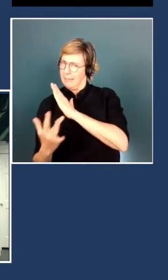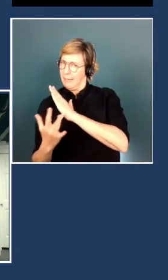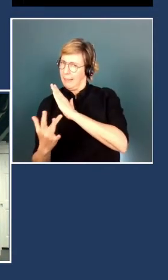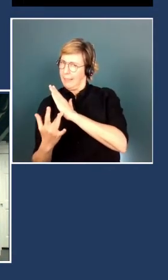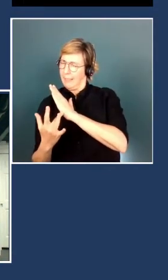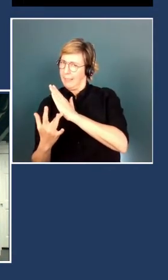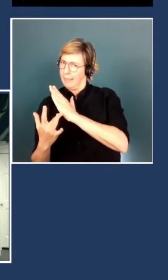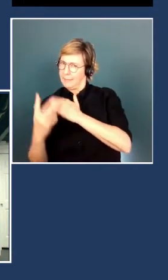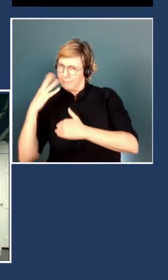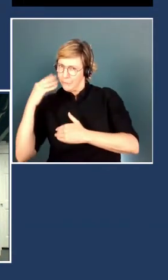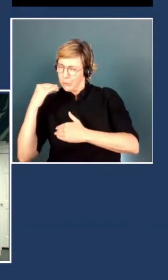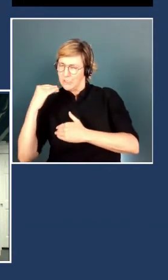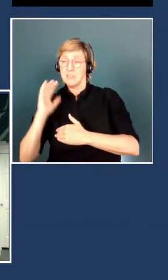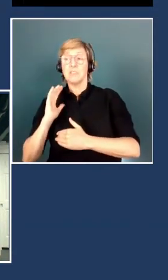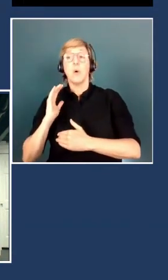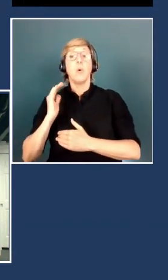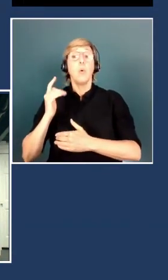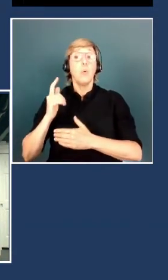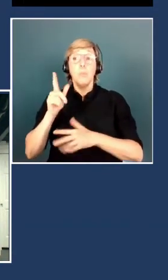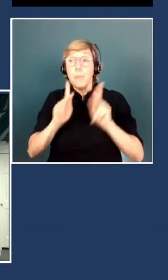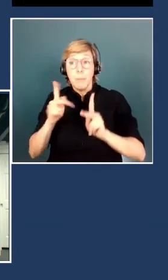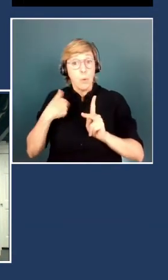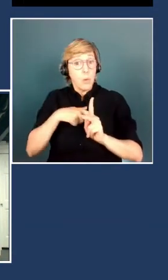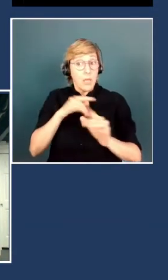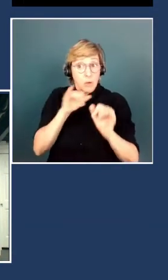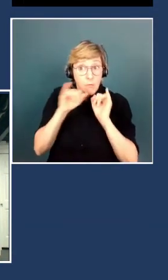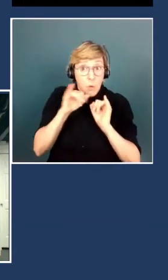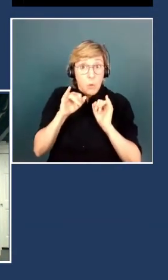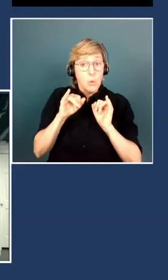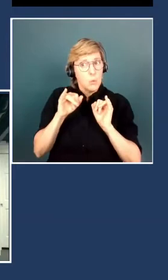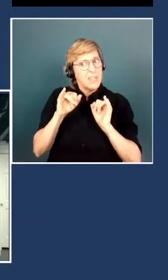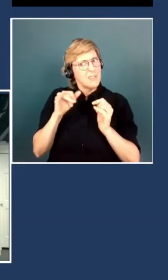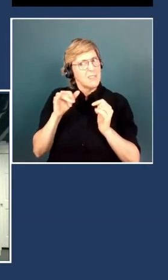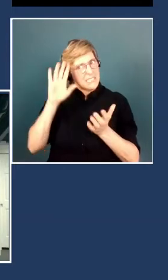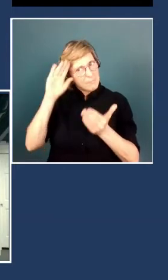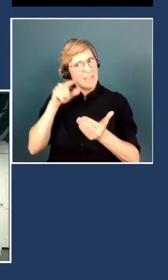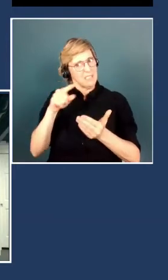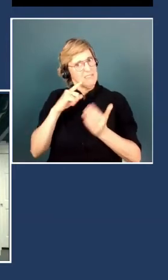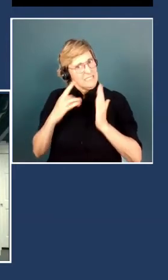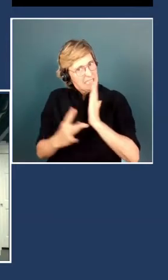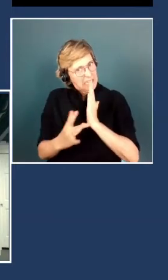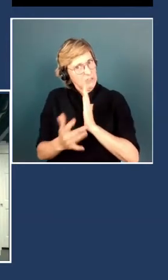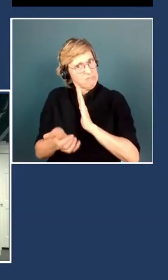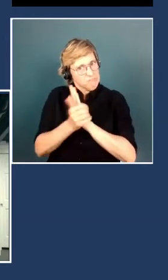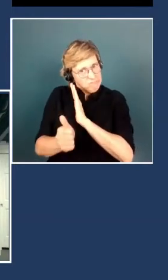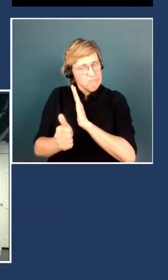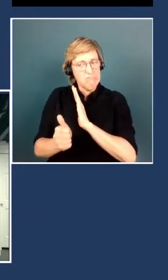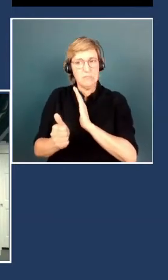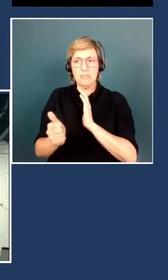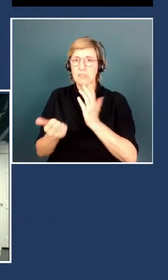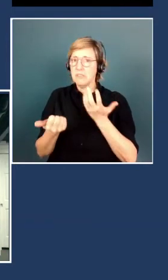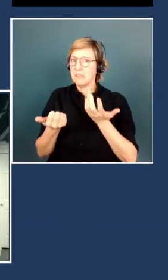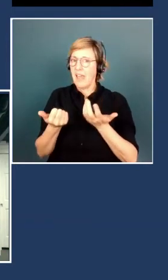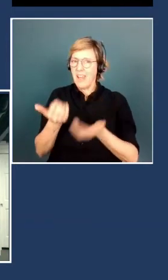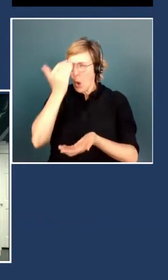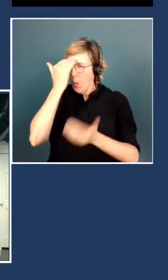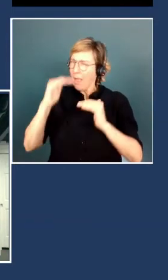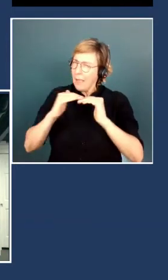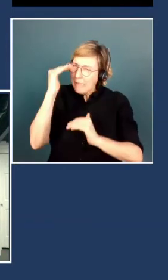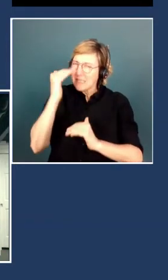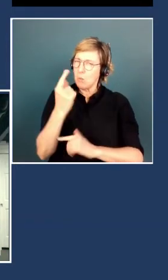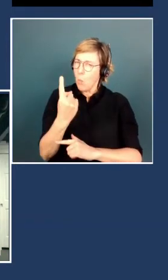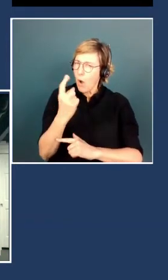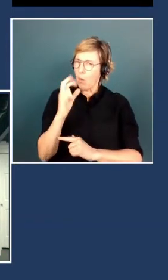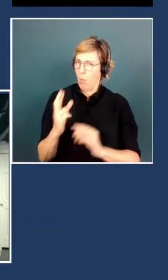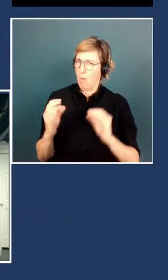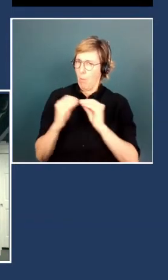terms of qualification is for individuals to be able to be proficient or knowledgeable of at least one or more